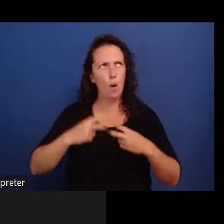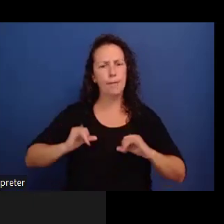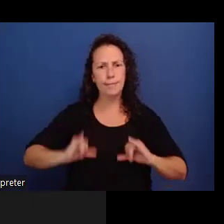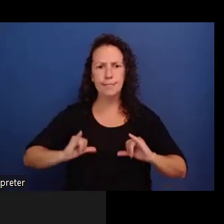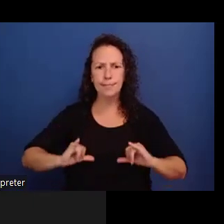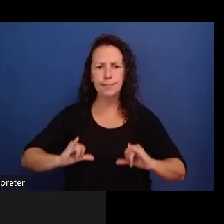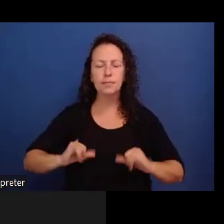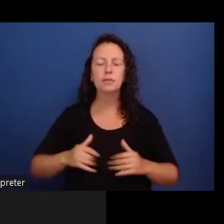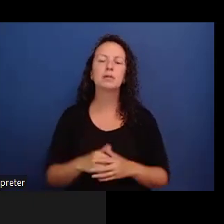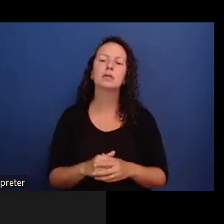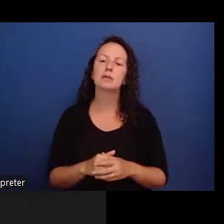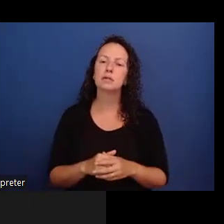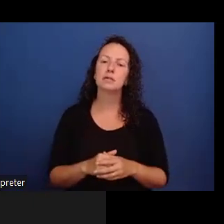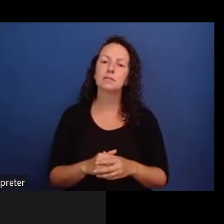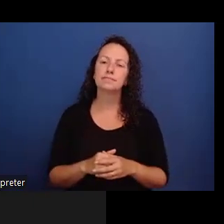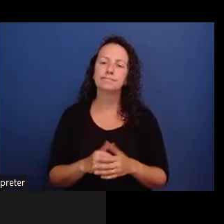and sometimes the